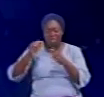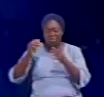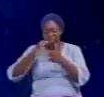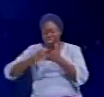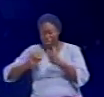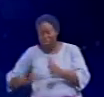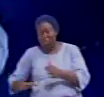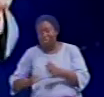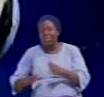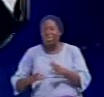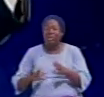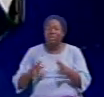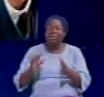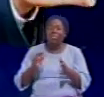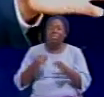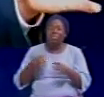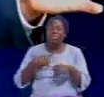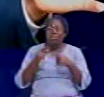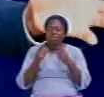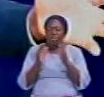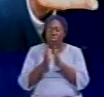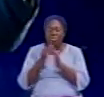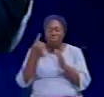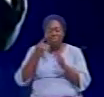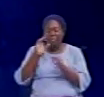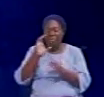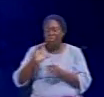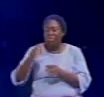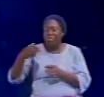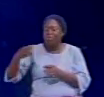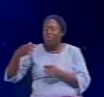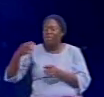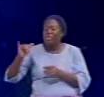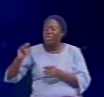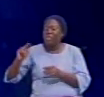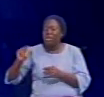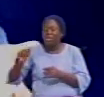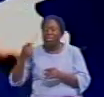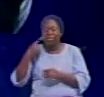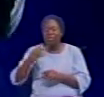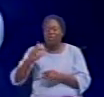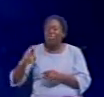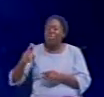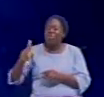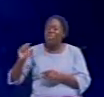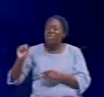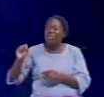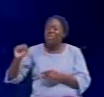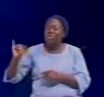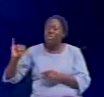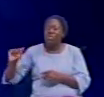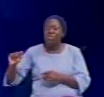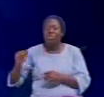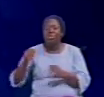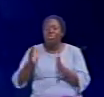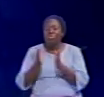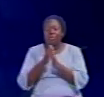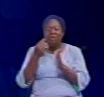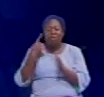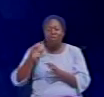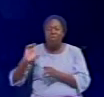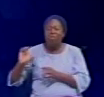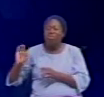communist nations. We're going to pray for China. We're going to pray for Russia. Let's lift up Cuba into the hands of the